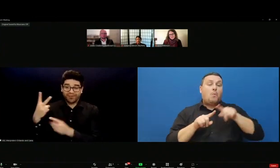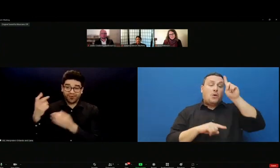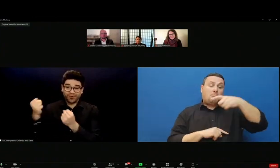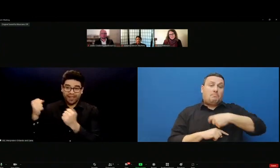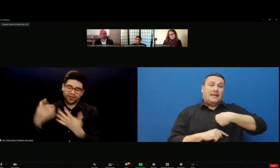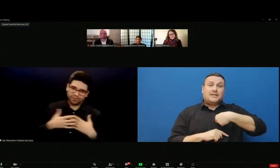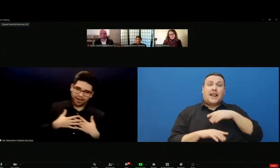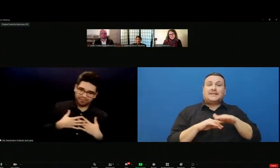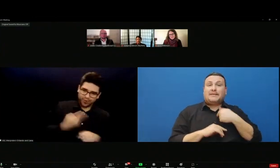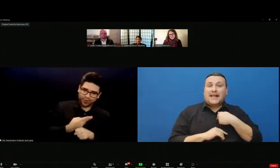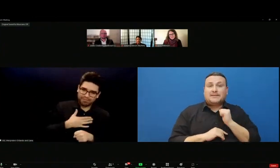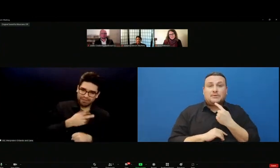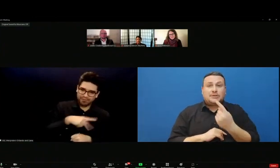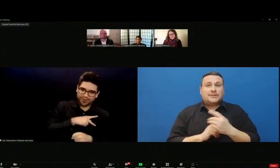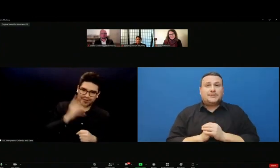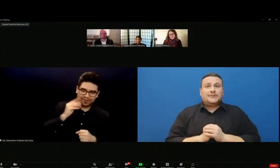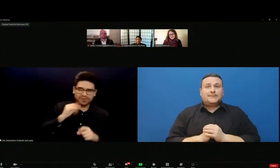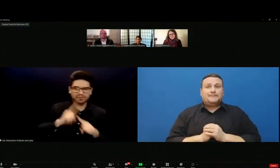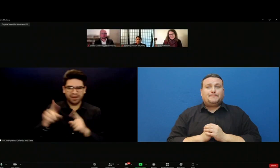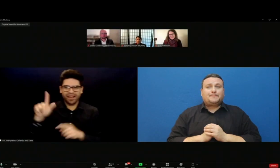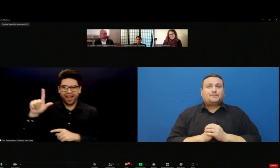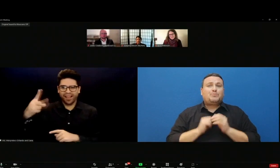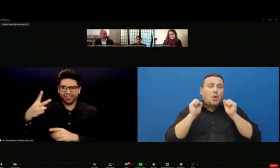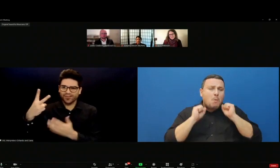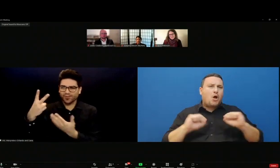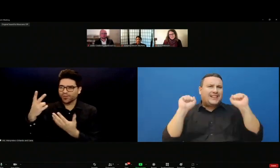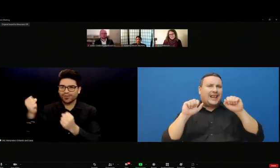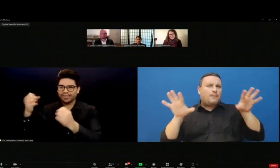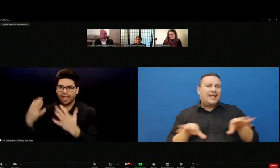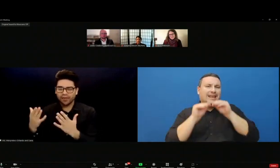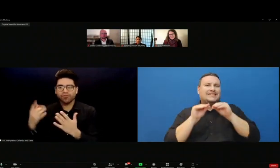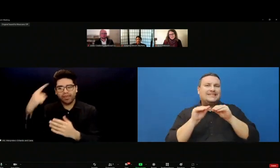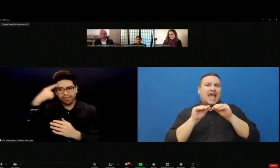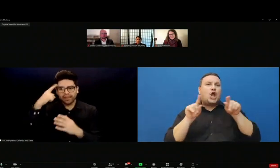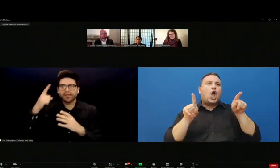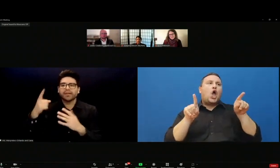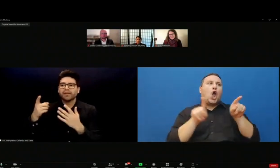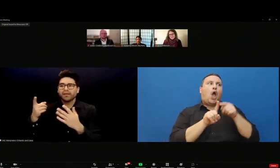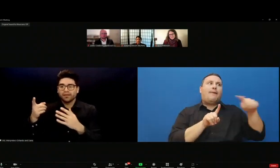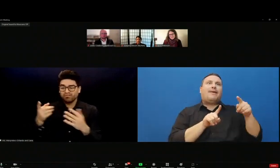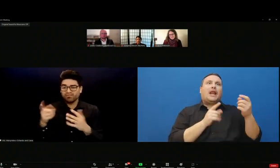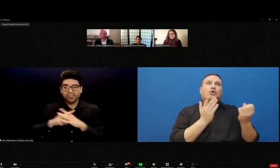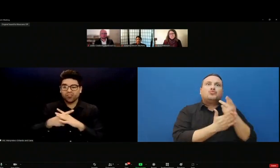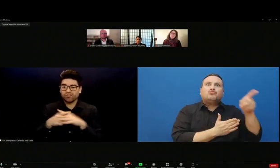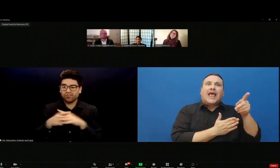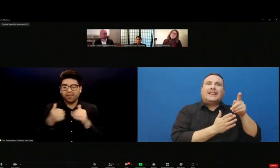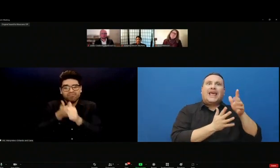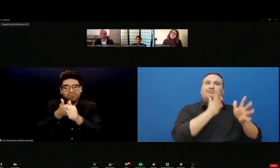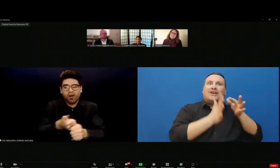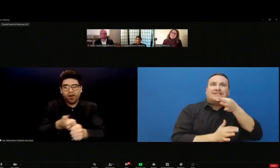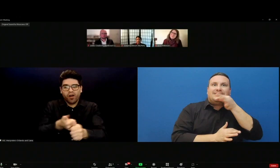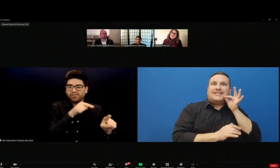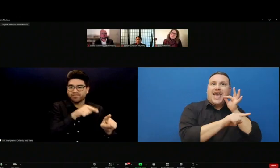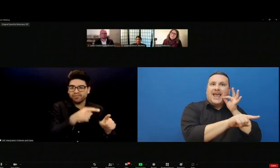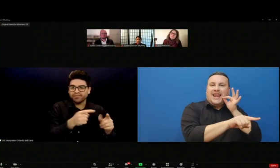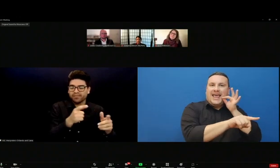it might really start as it starts for the silent gesturers, especially when training on using